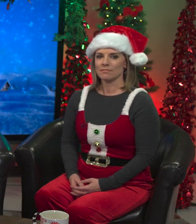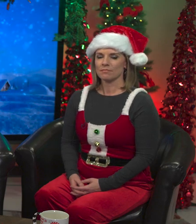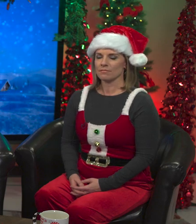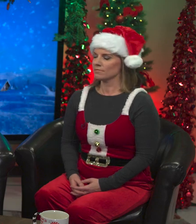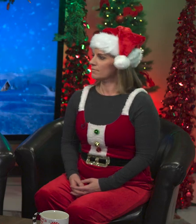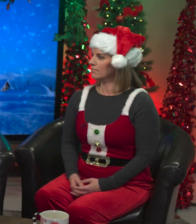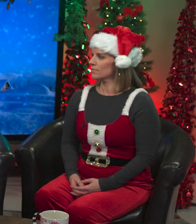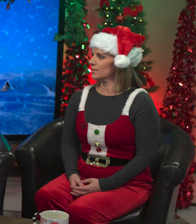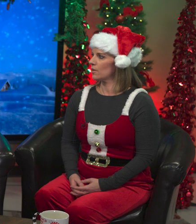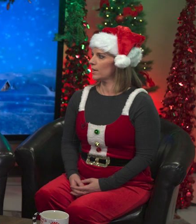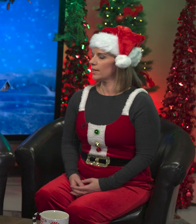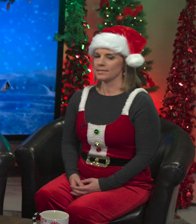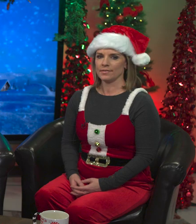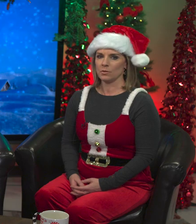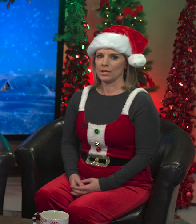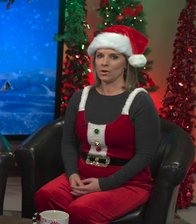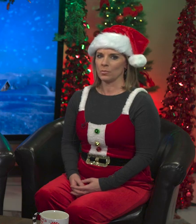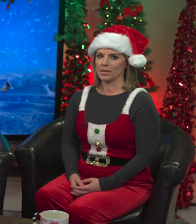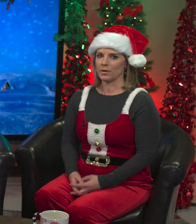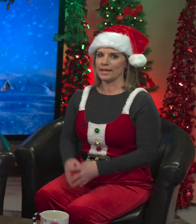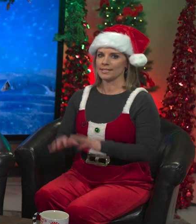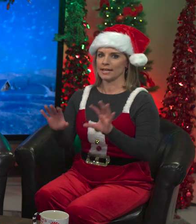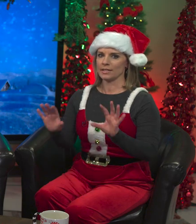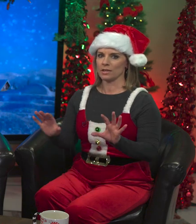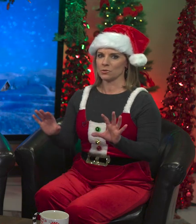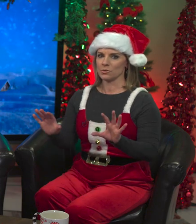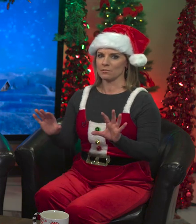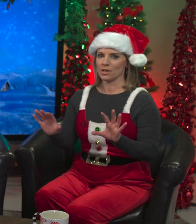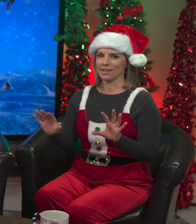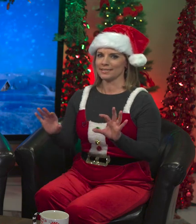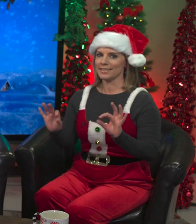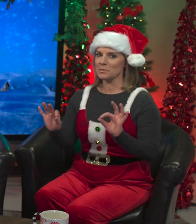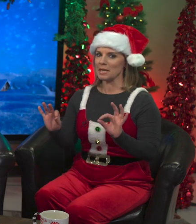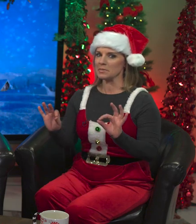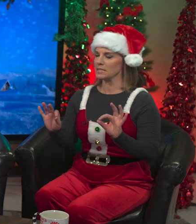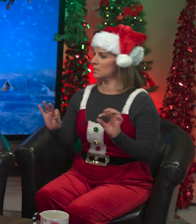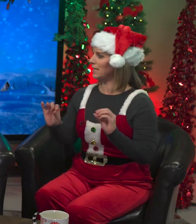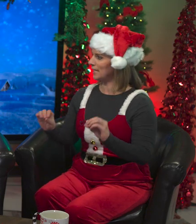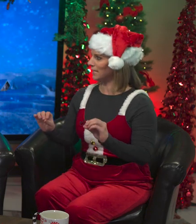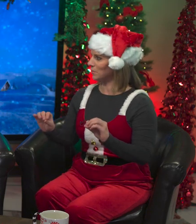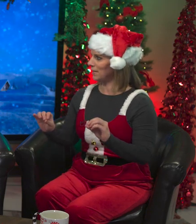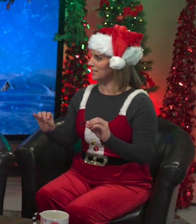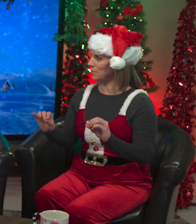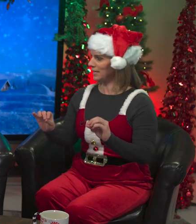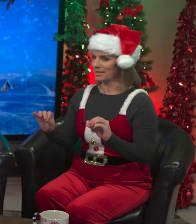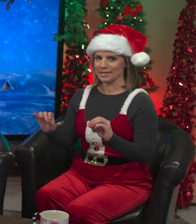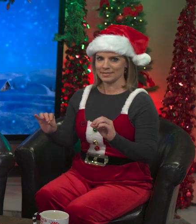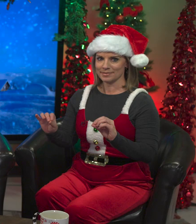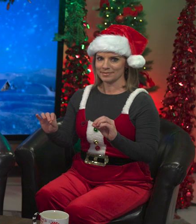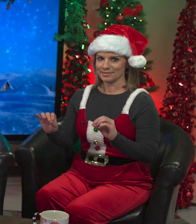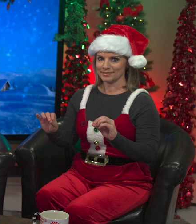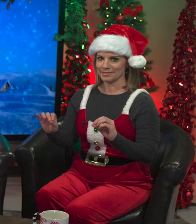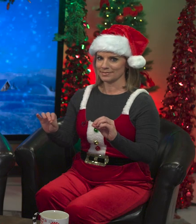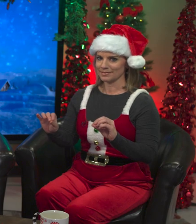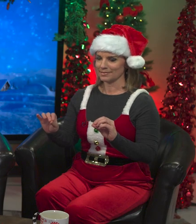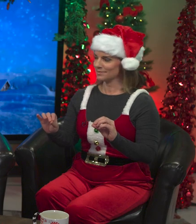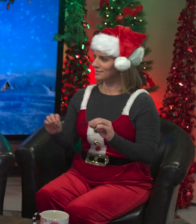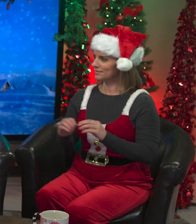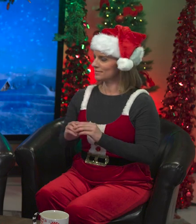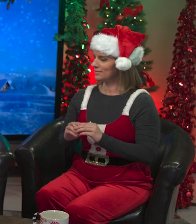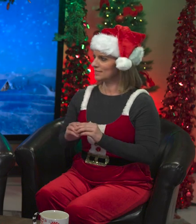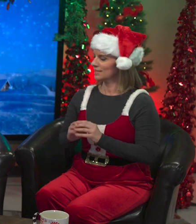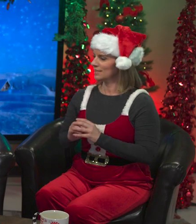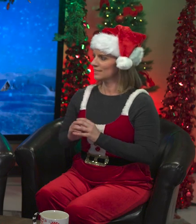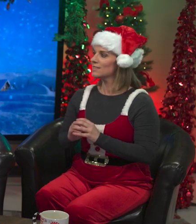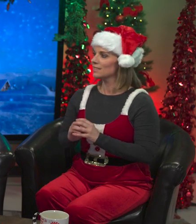spending time with our families okay guys I think we can all admit our anxiety levels have gone a little bit up since the beginning of the pandemic and not just for us